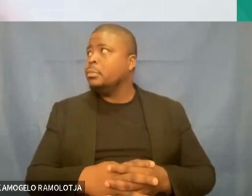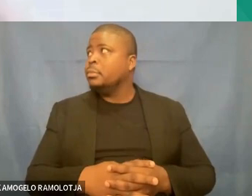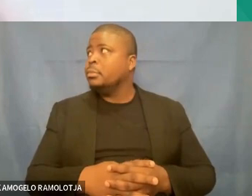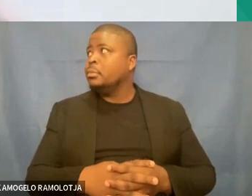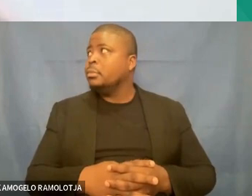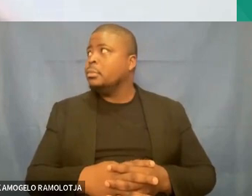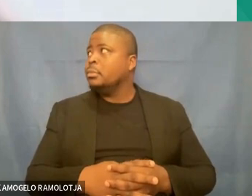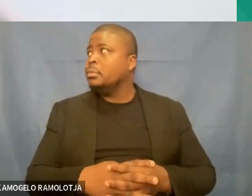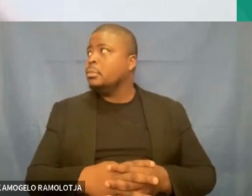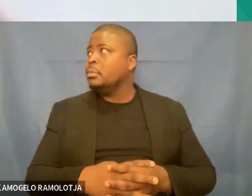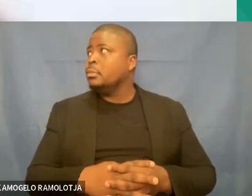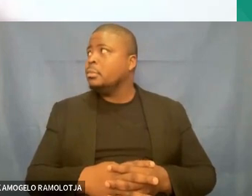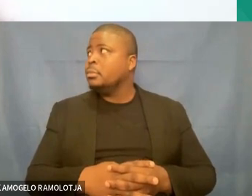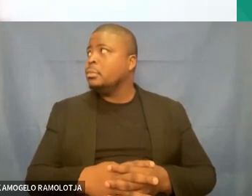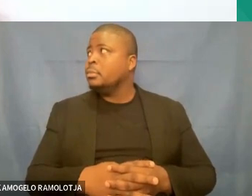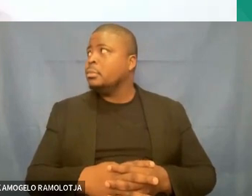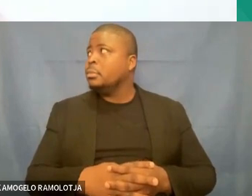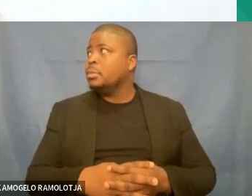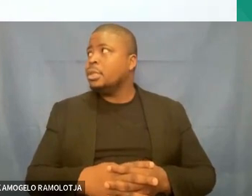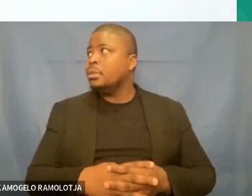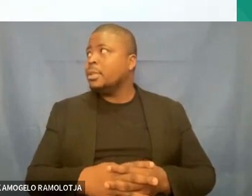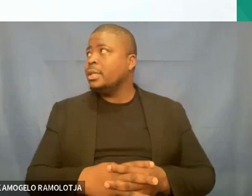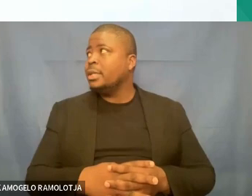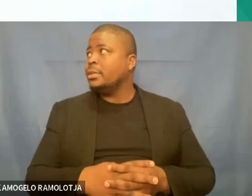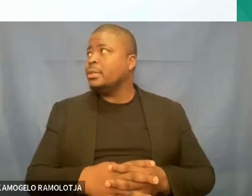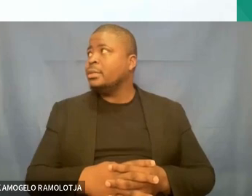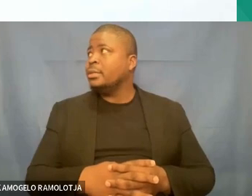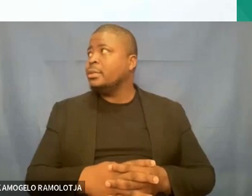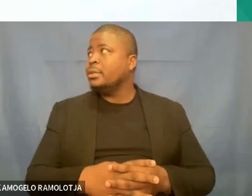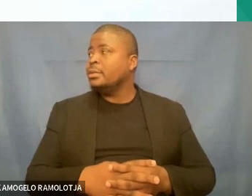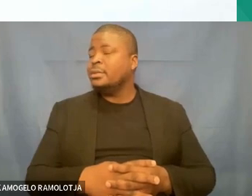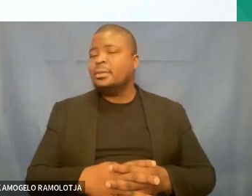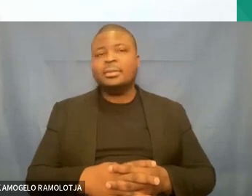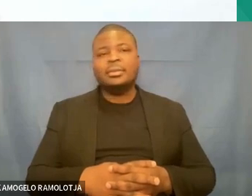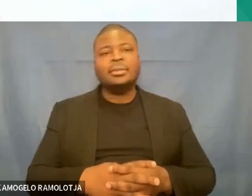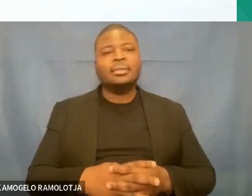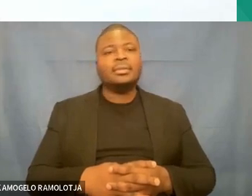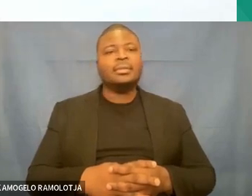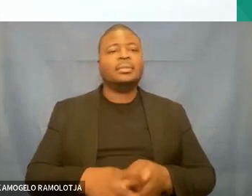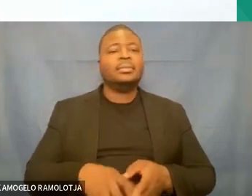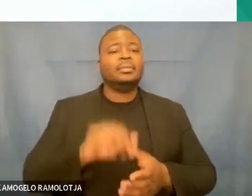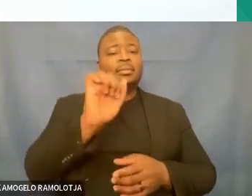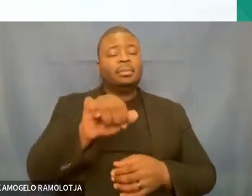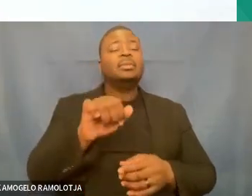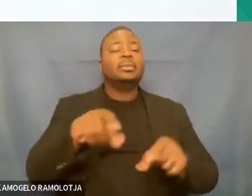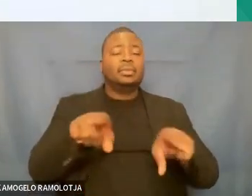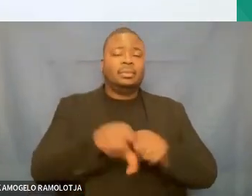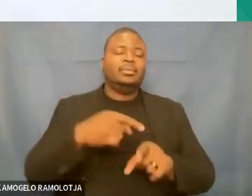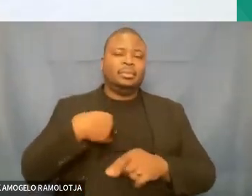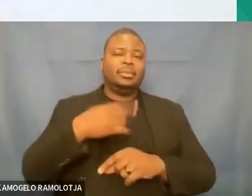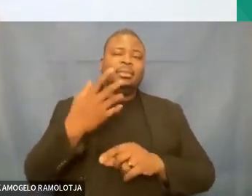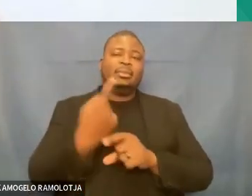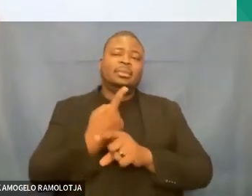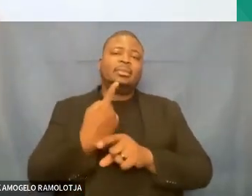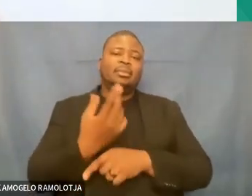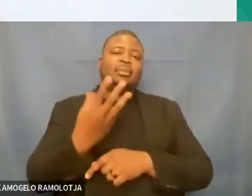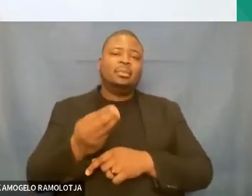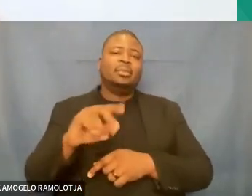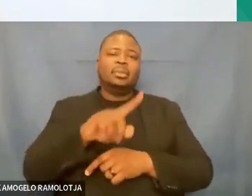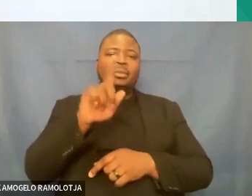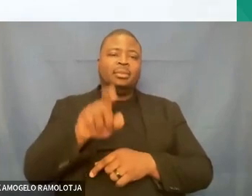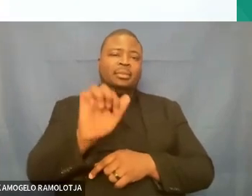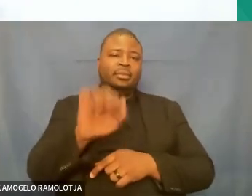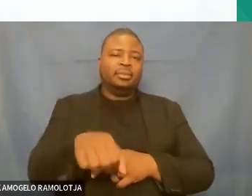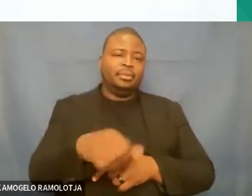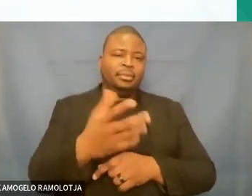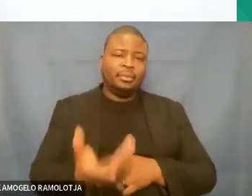I don't see any questions, Charity, but of course, I will always have a question or two. So, Charity, I think that